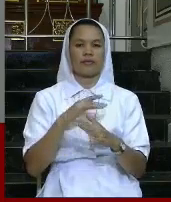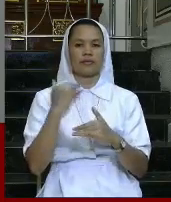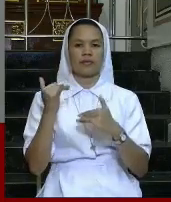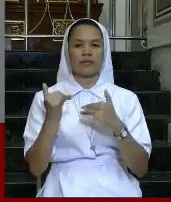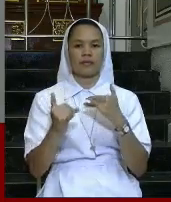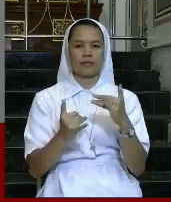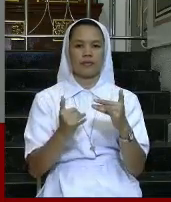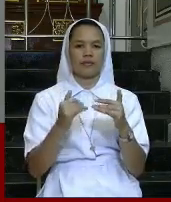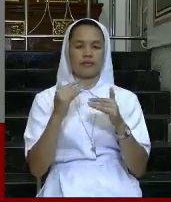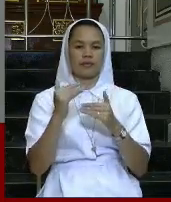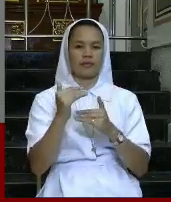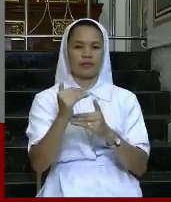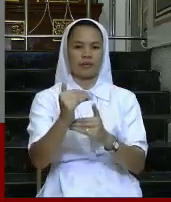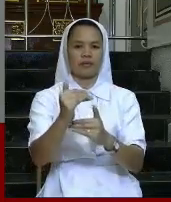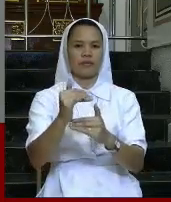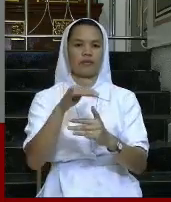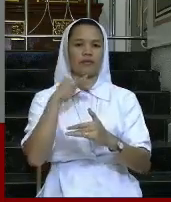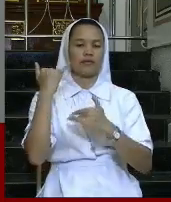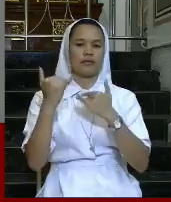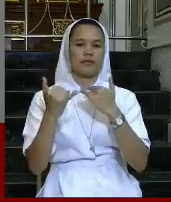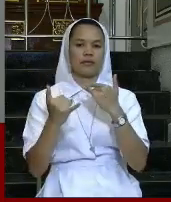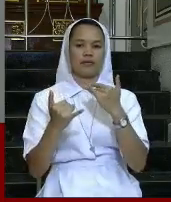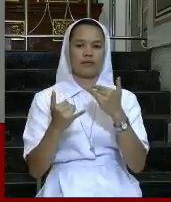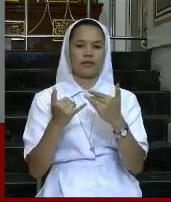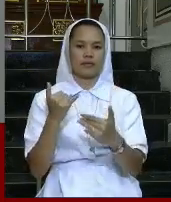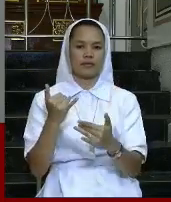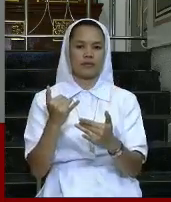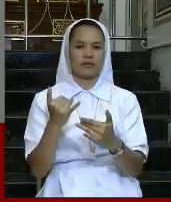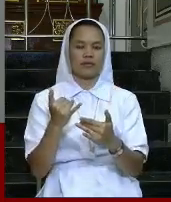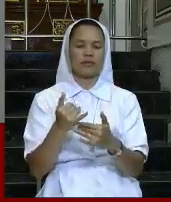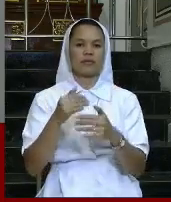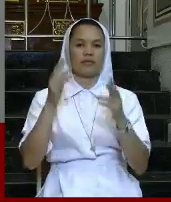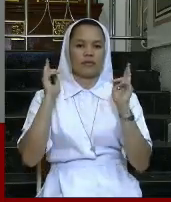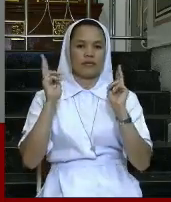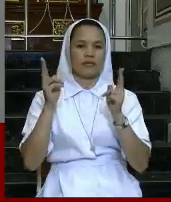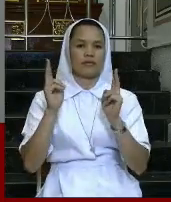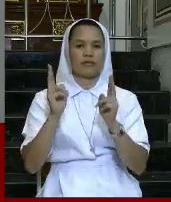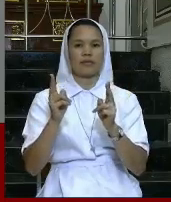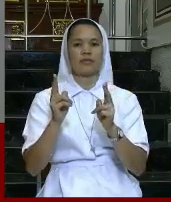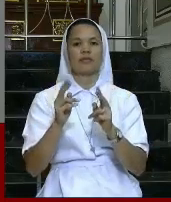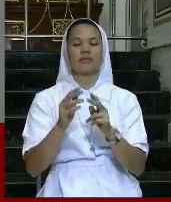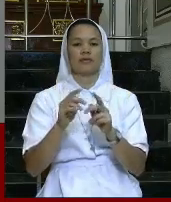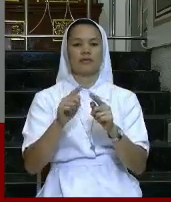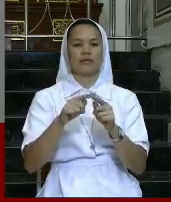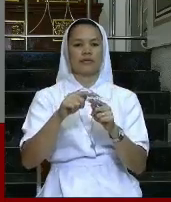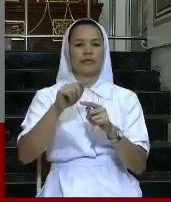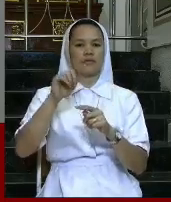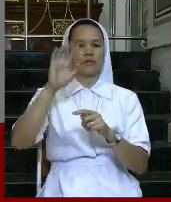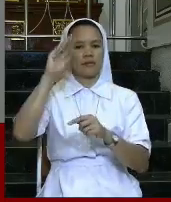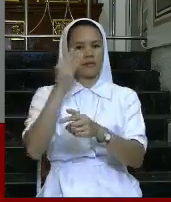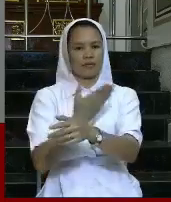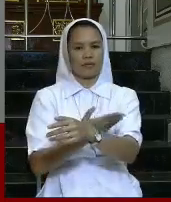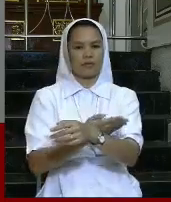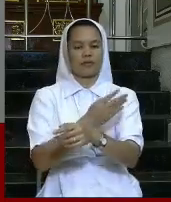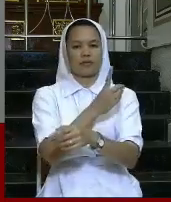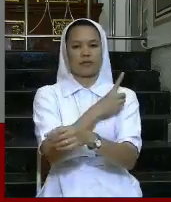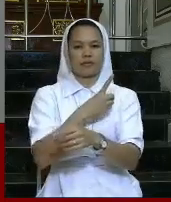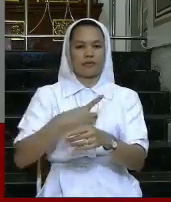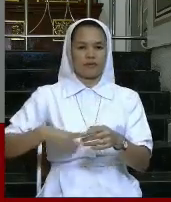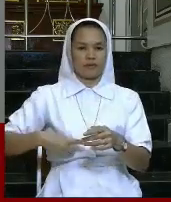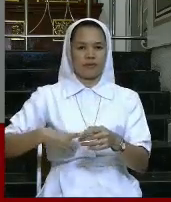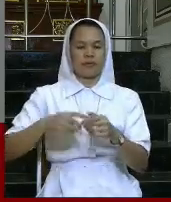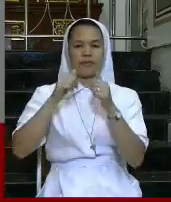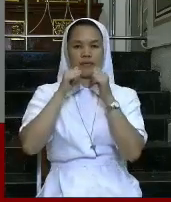following kept crying out and saying, "Hosanna to the Son of David. Blessed is he